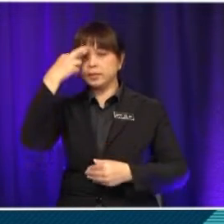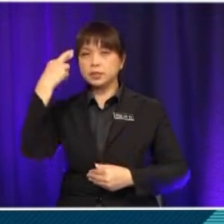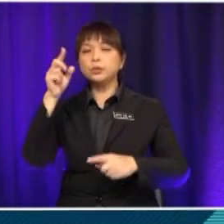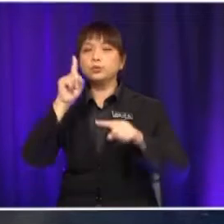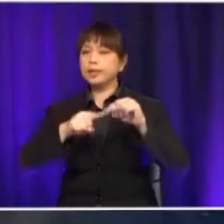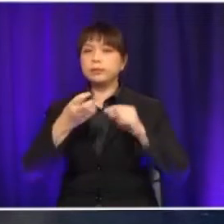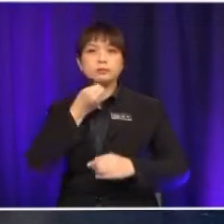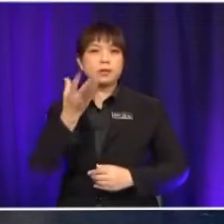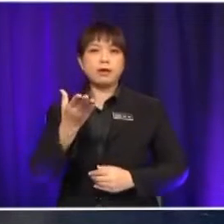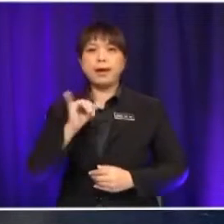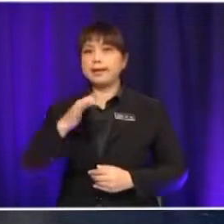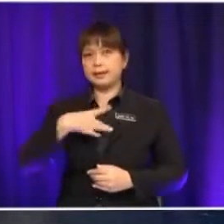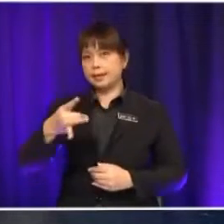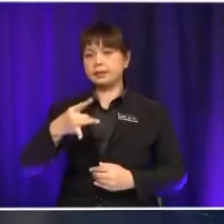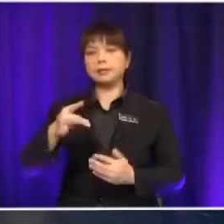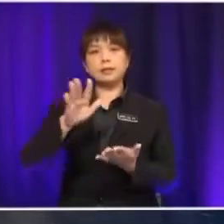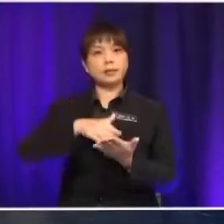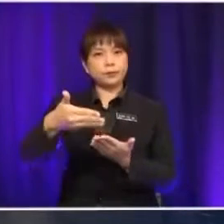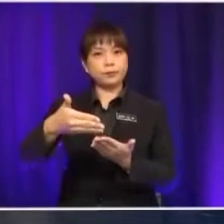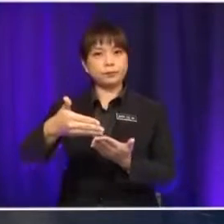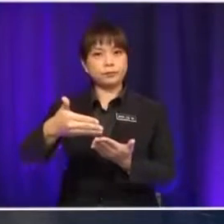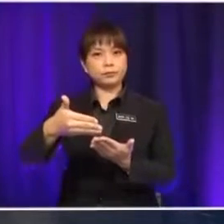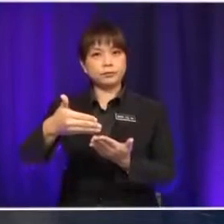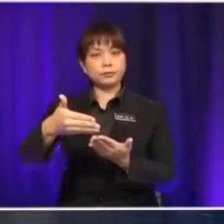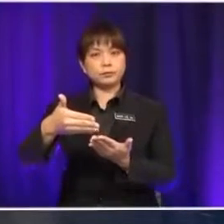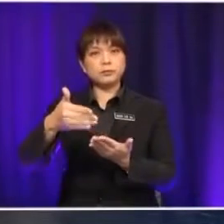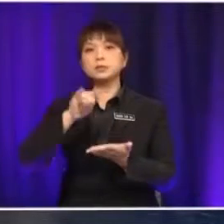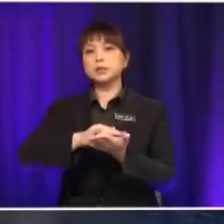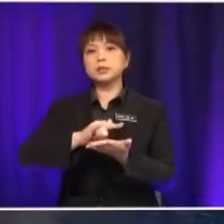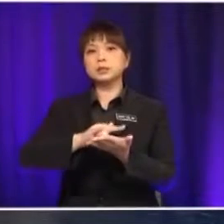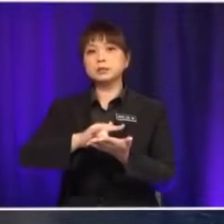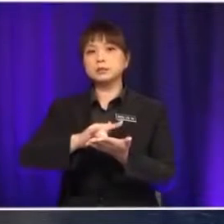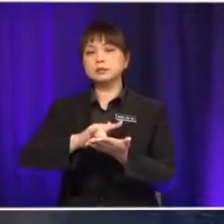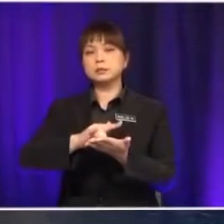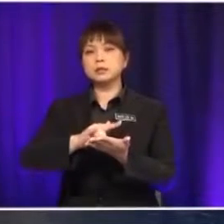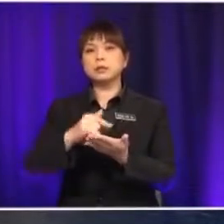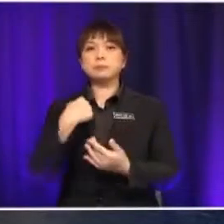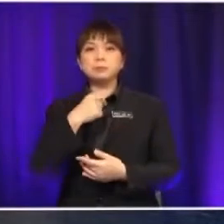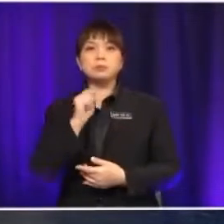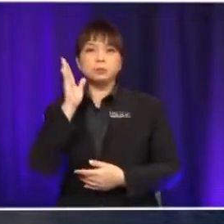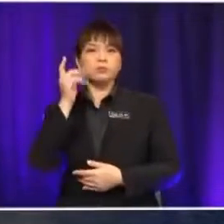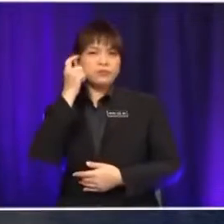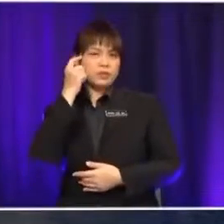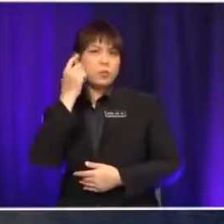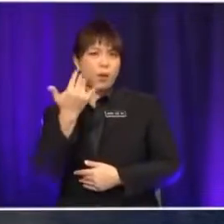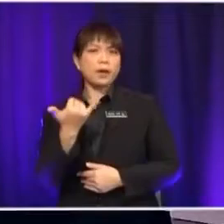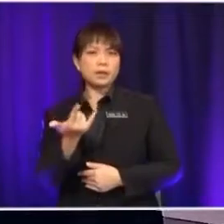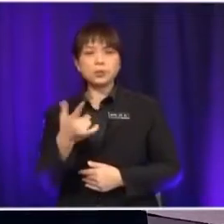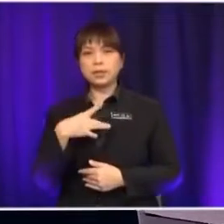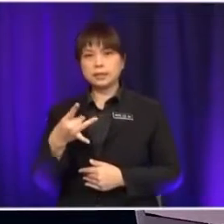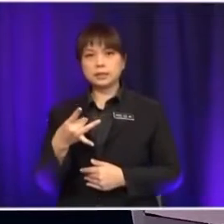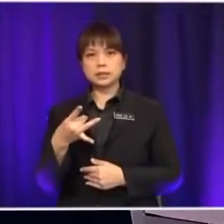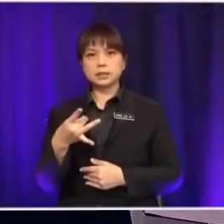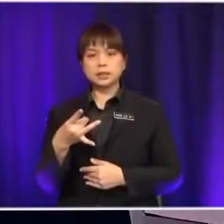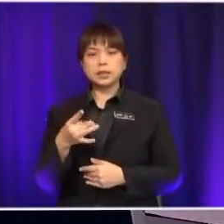I like a laptop, that's all. And then people will be like wondering why, correct? Yes. Right. Yeah. And then if you